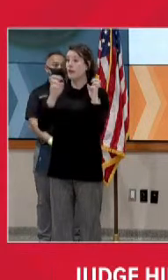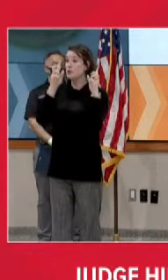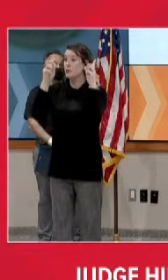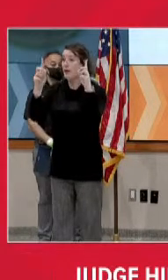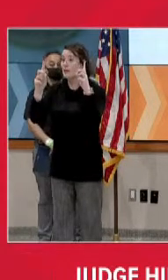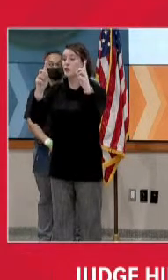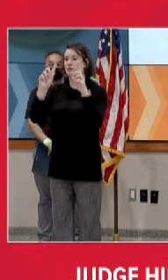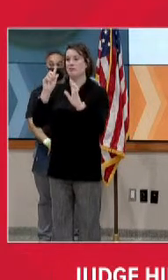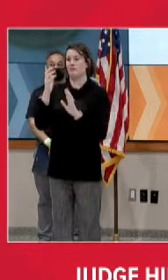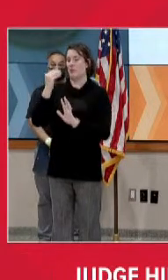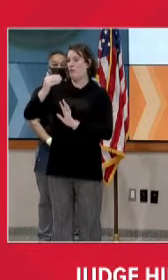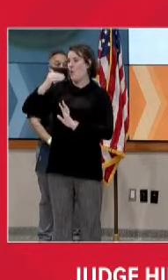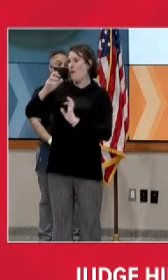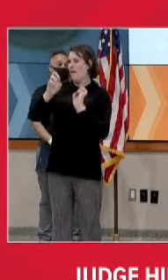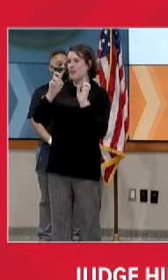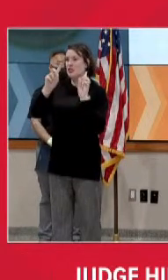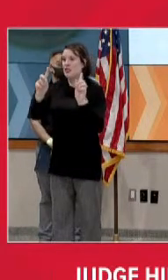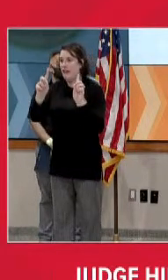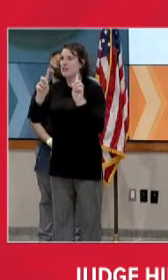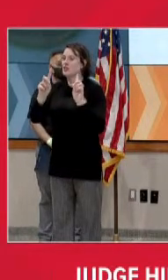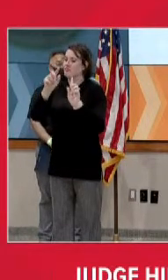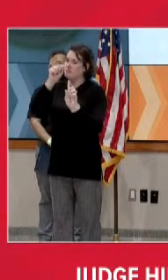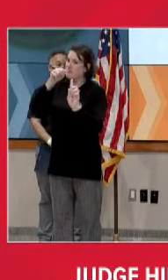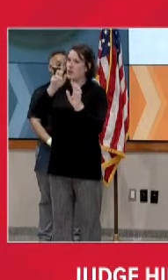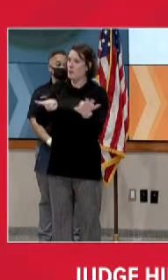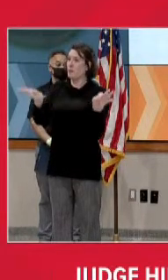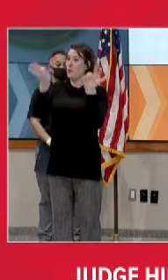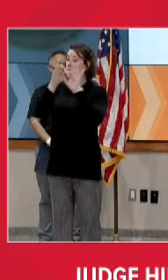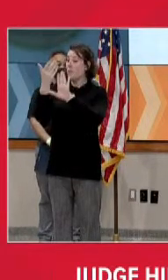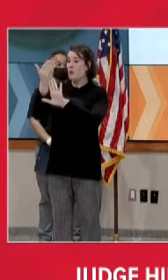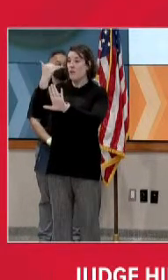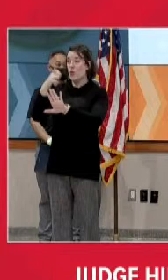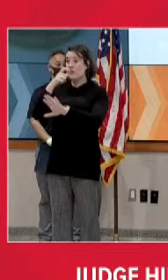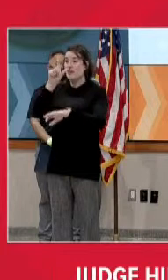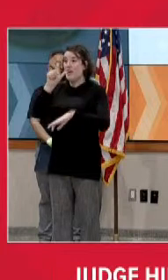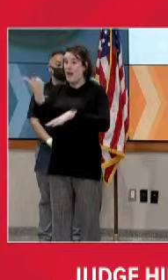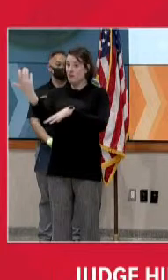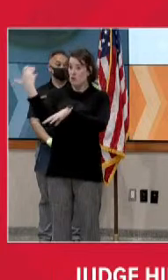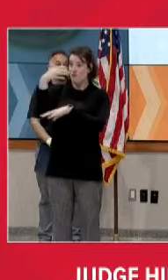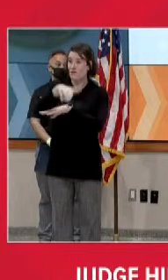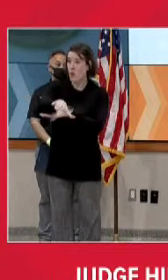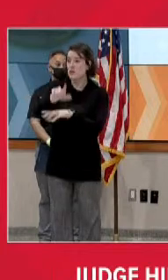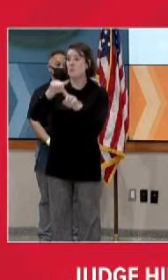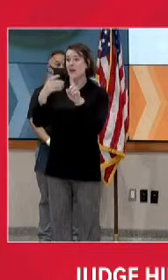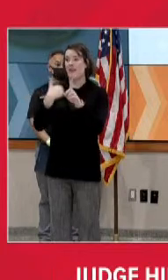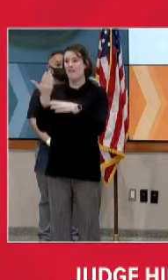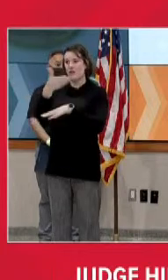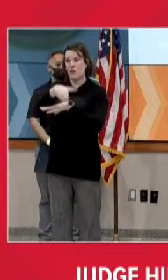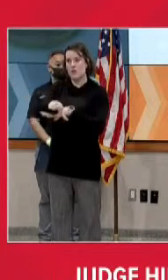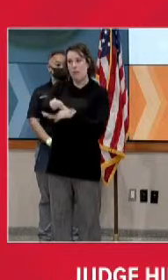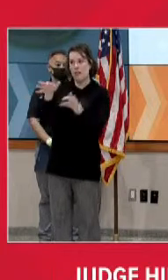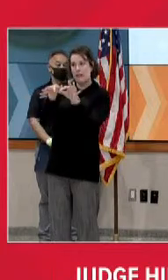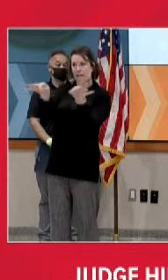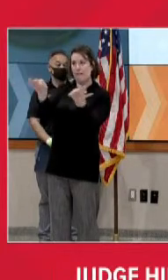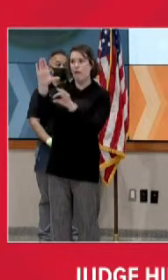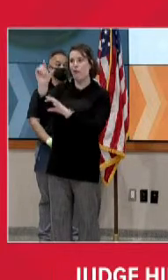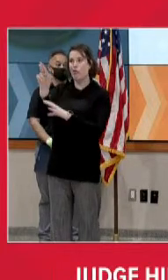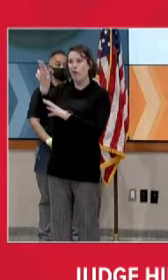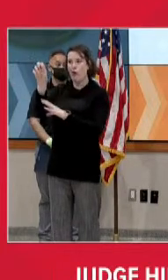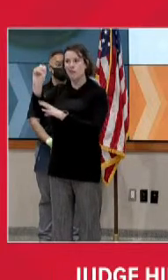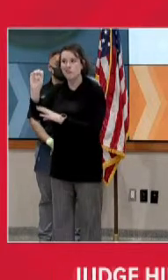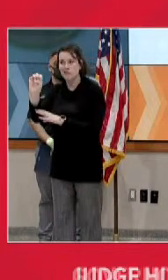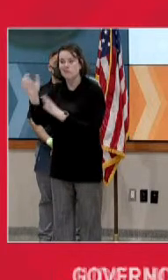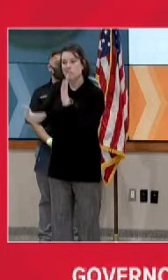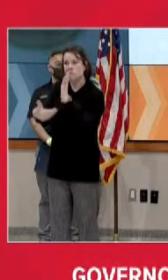education, as it's always been. I think the first time around we didn't have to issue a single enforcement, but having that enforceability clause makes a difference. I'm under